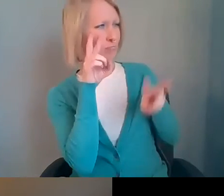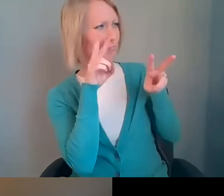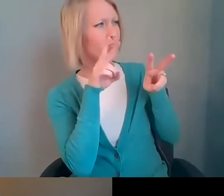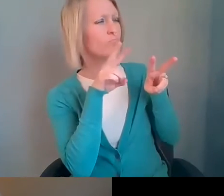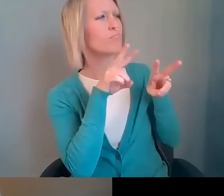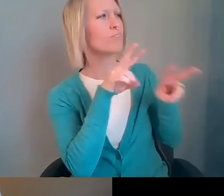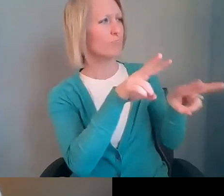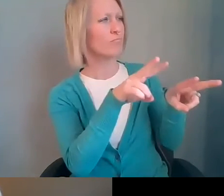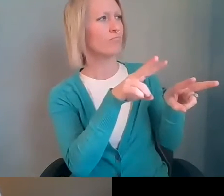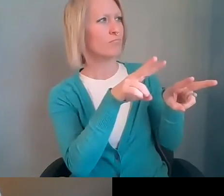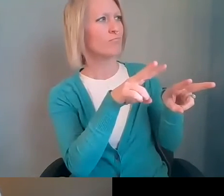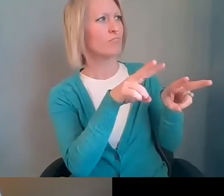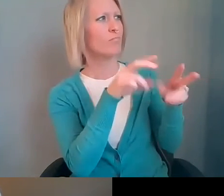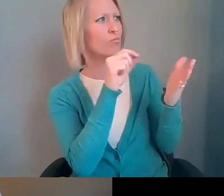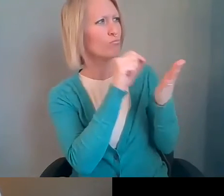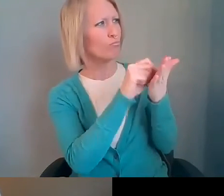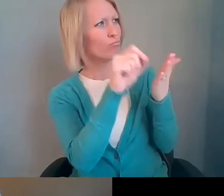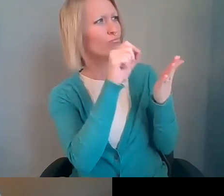and